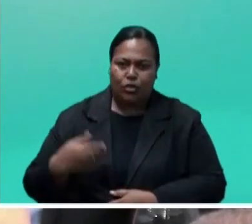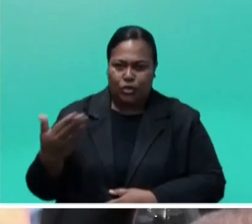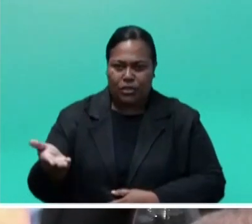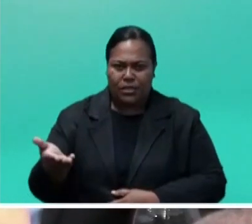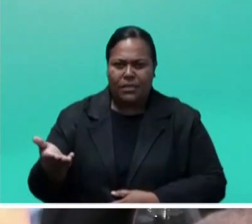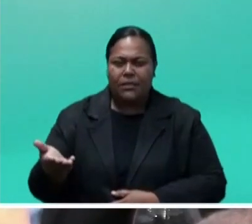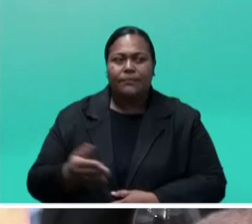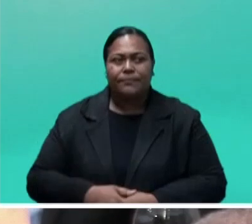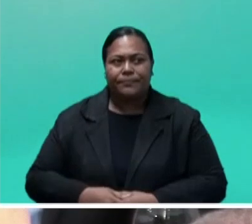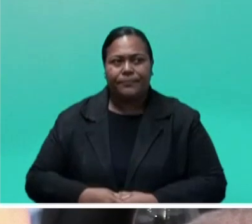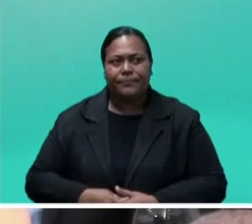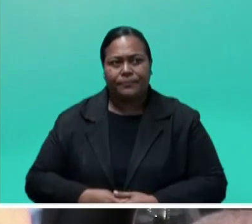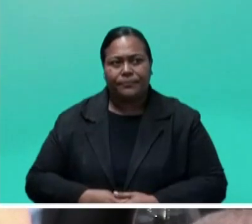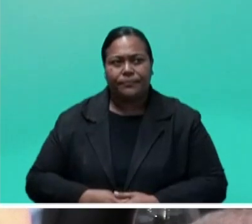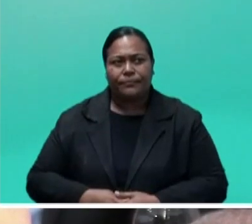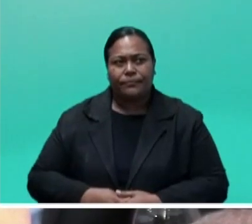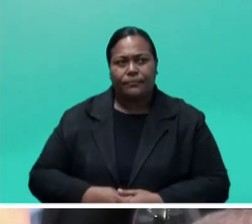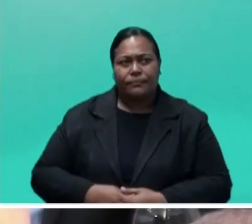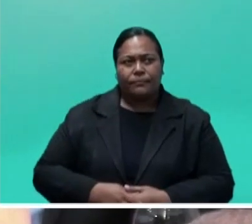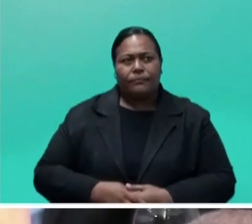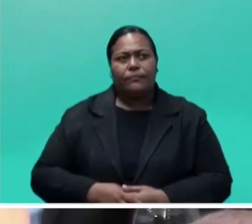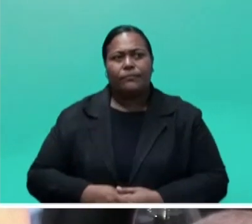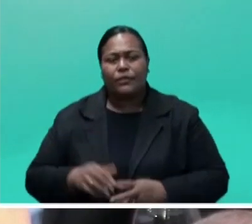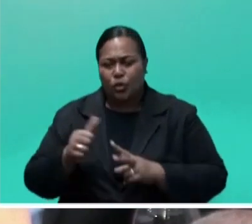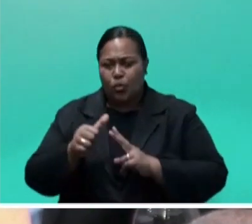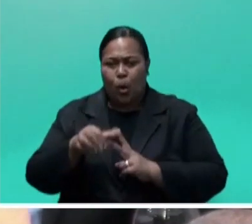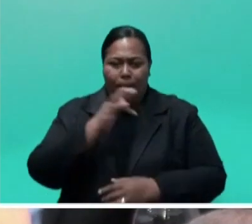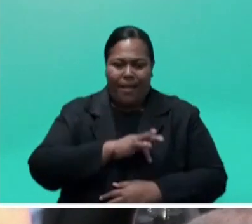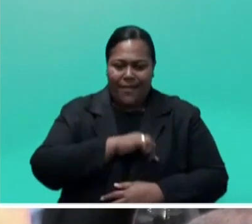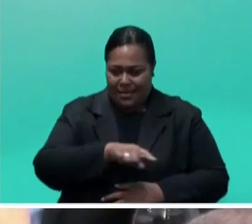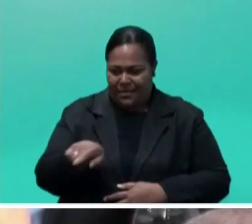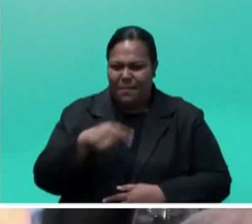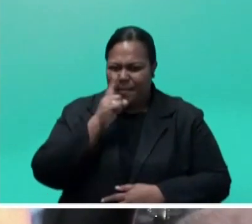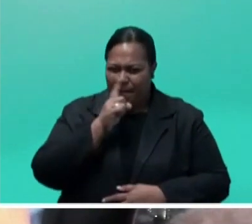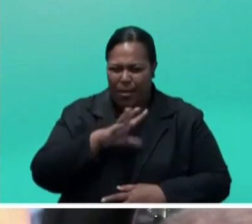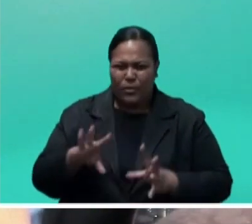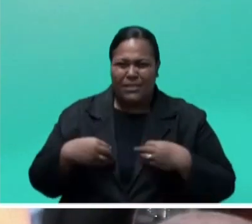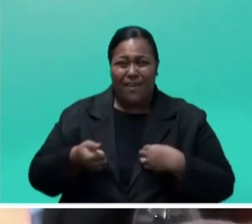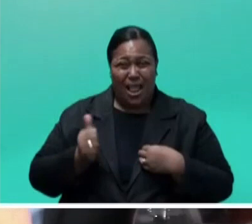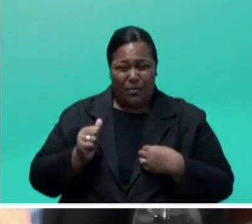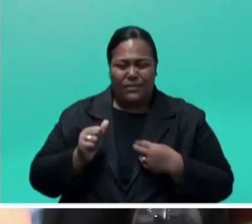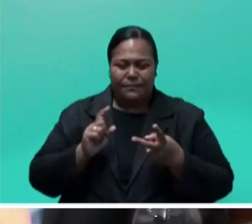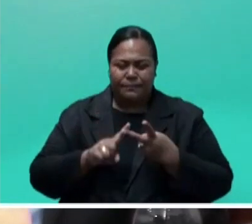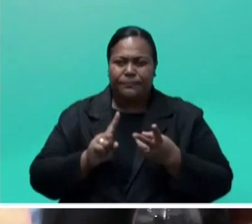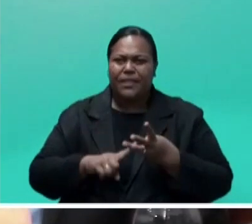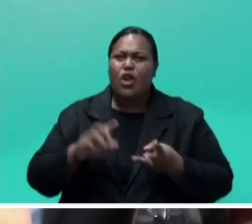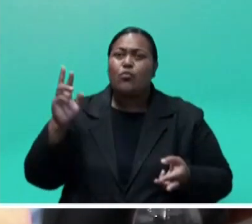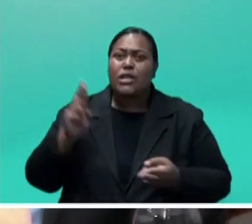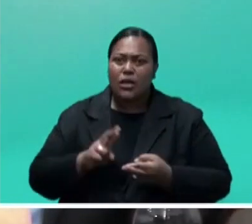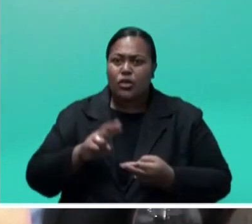simplify the program delivery and also in meeting the needs of the beneficiaries. 3, there was a reduction of voucher printing